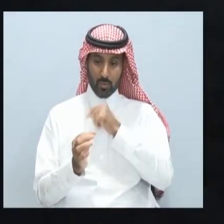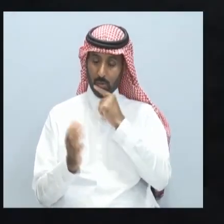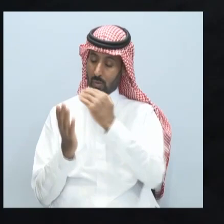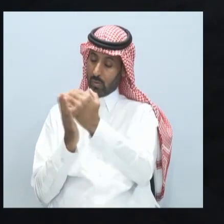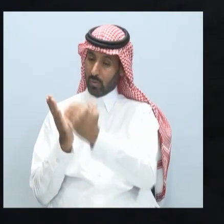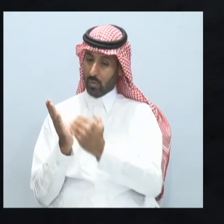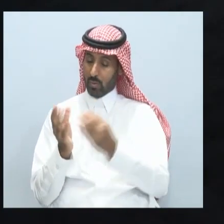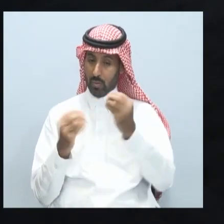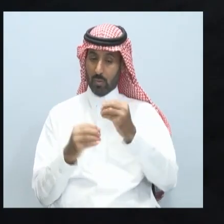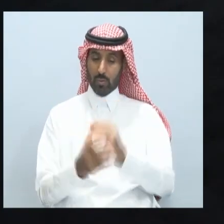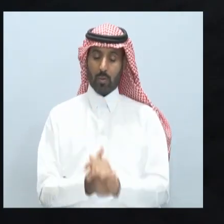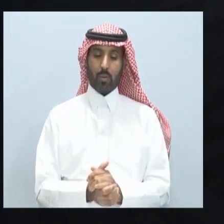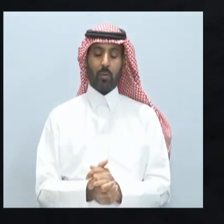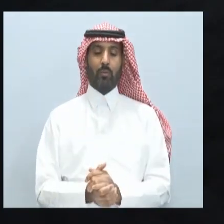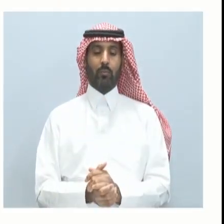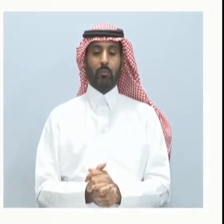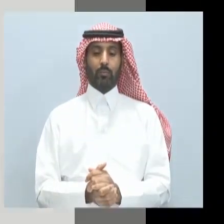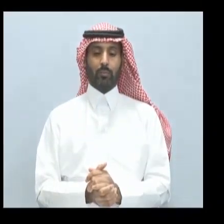these details.